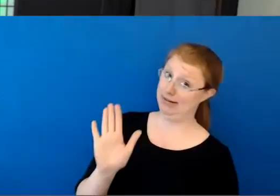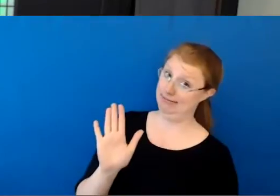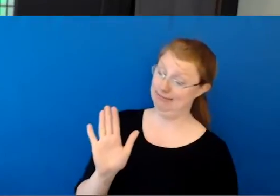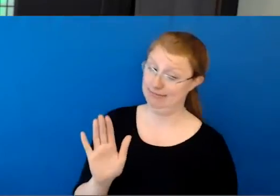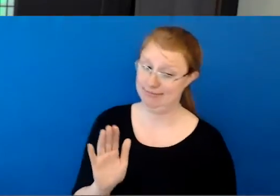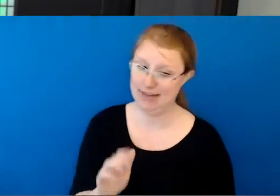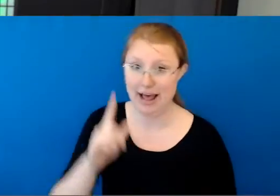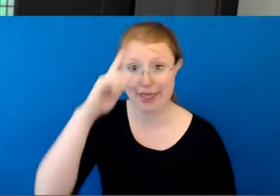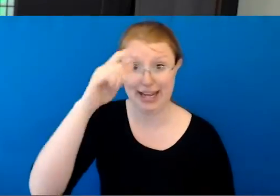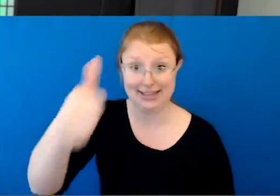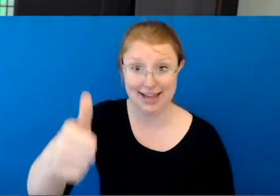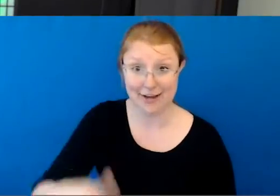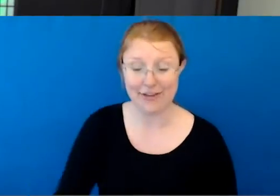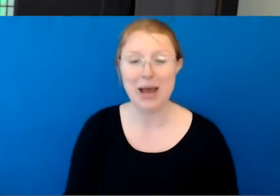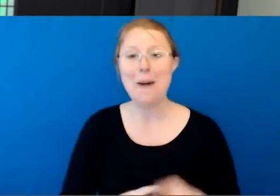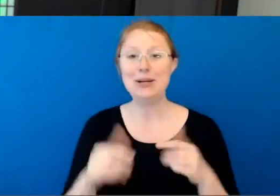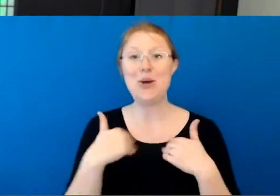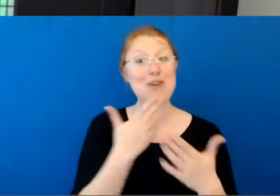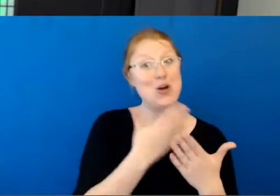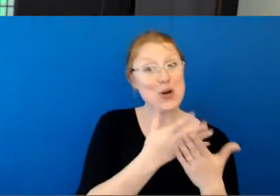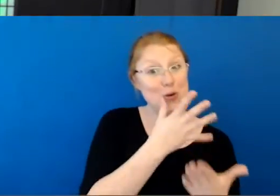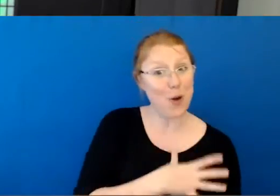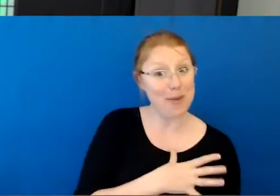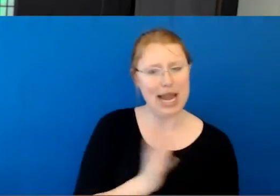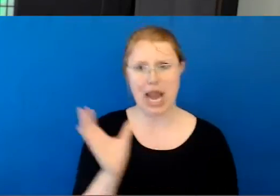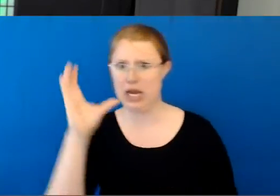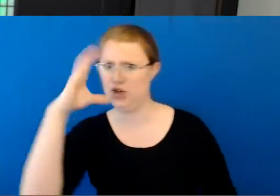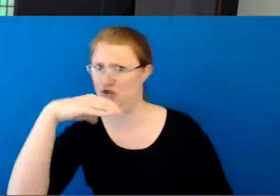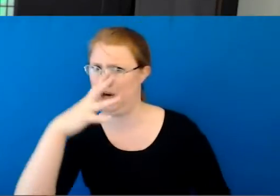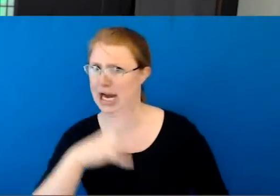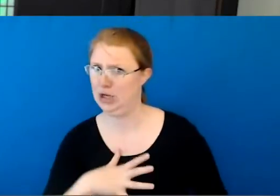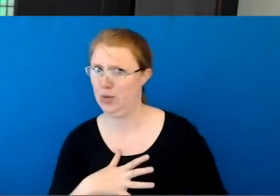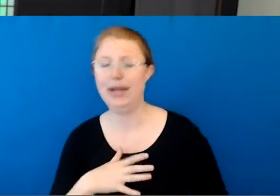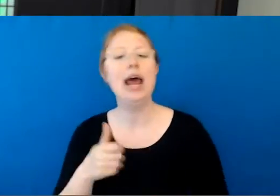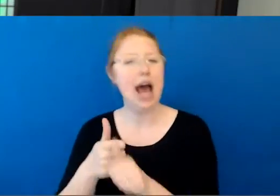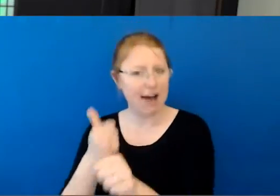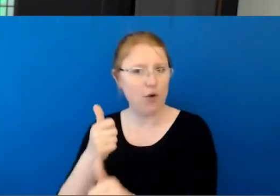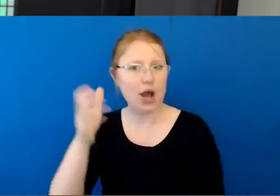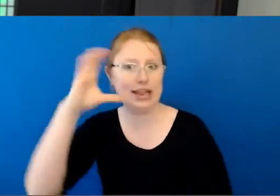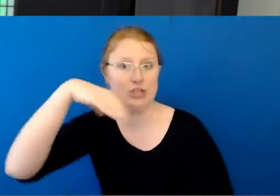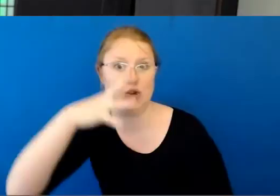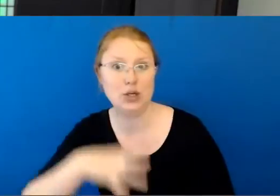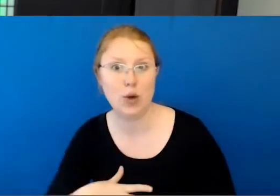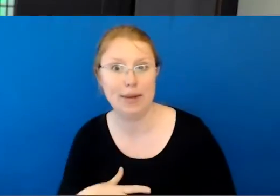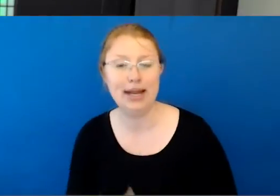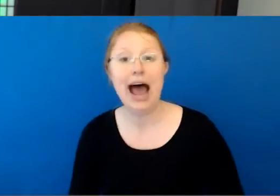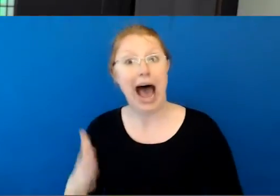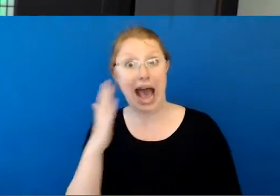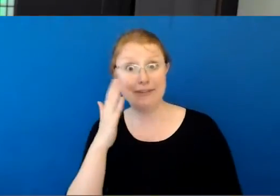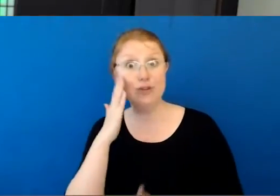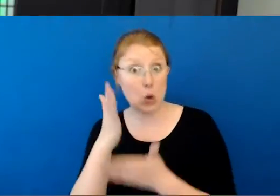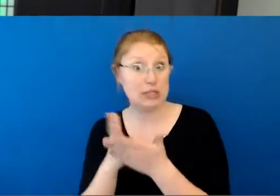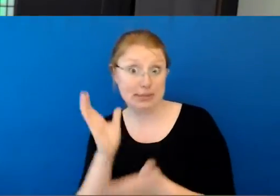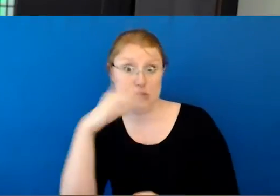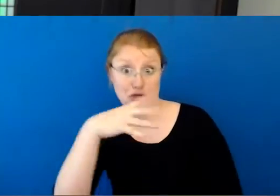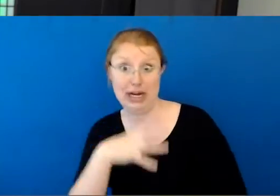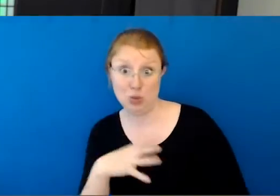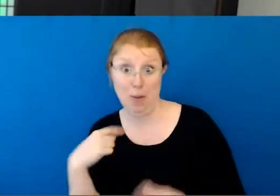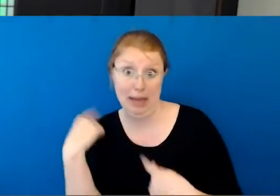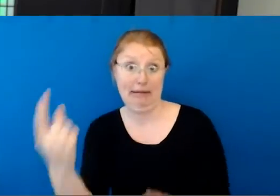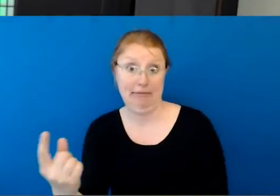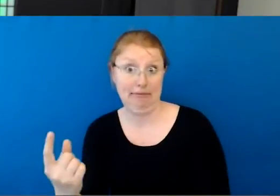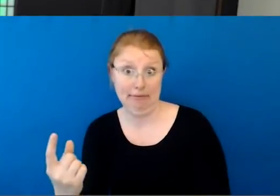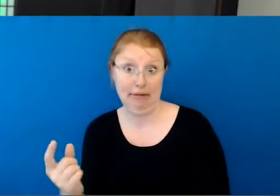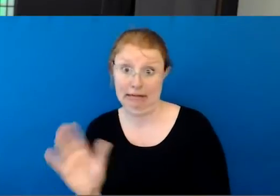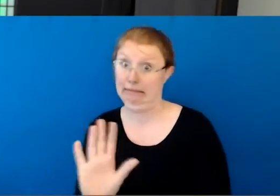women or to strange women. It's funny that the Bible uses the word strange. I won't go into detail about what